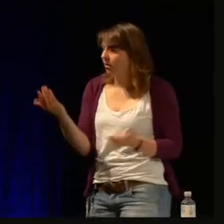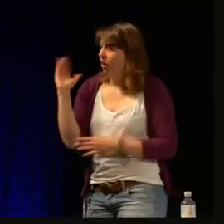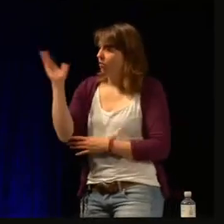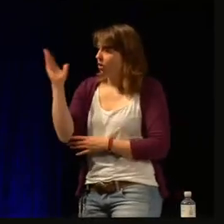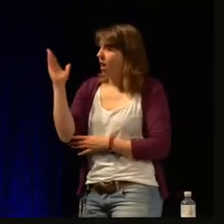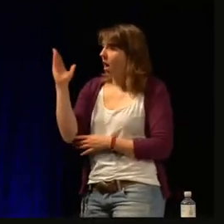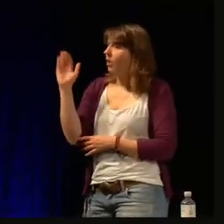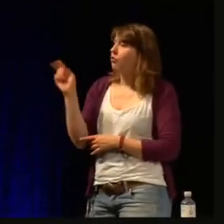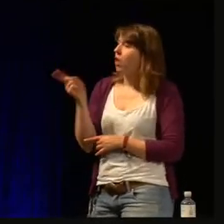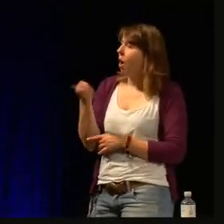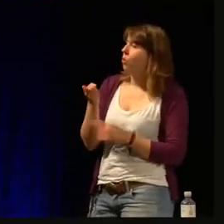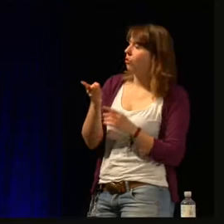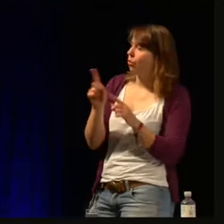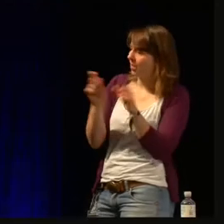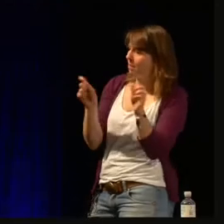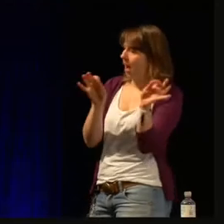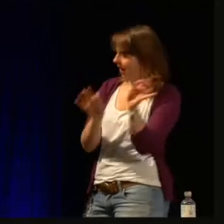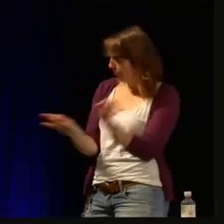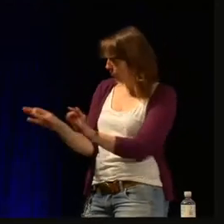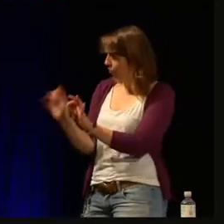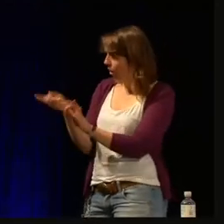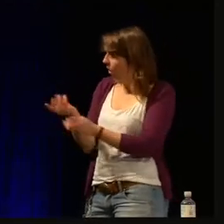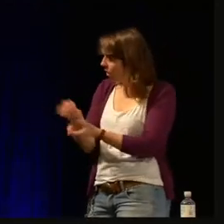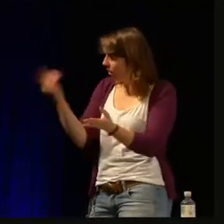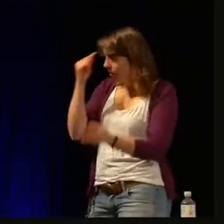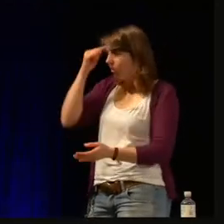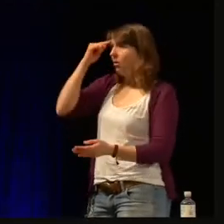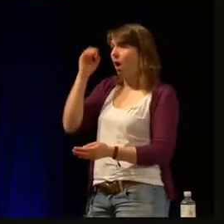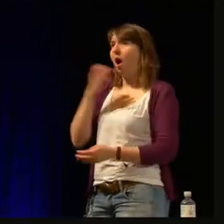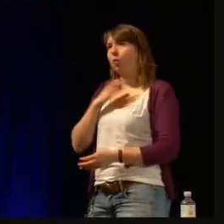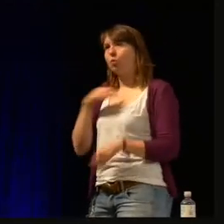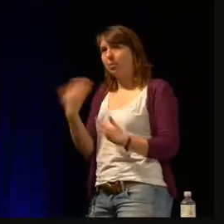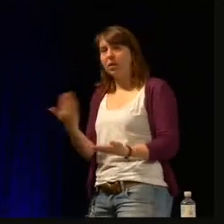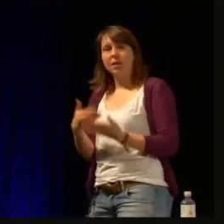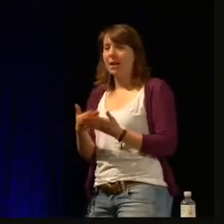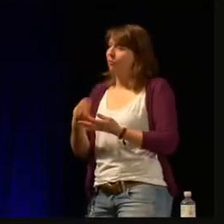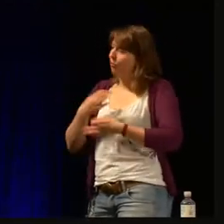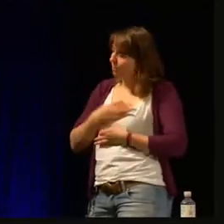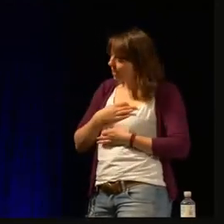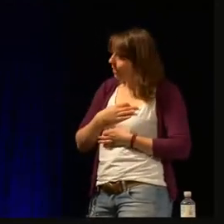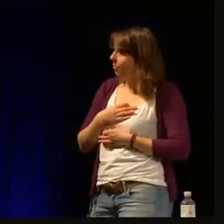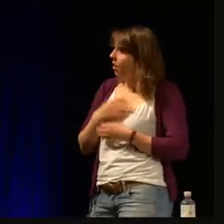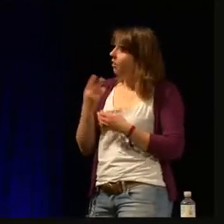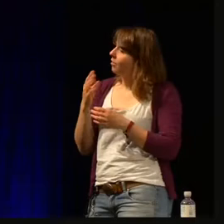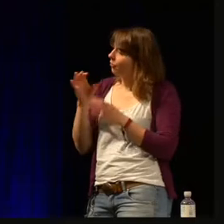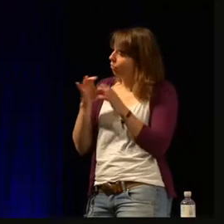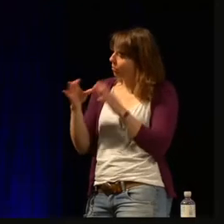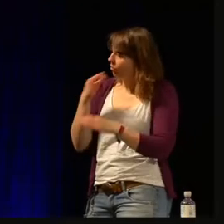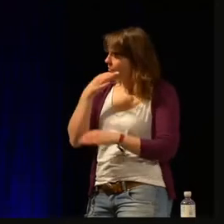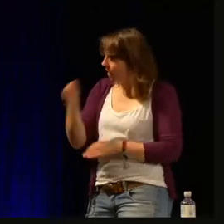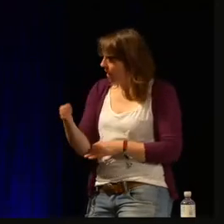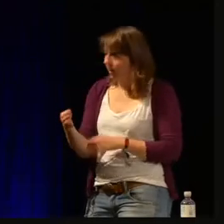Microphone one. Thank you very much. I think this is a great approach of putting this topic on the